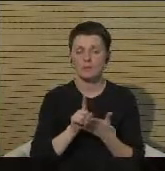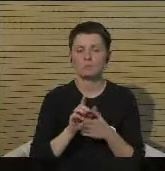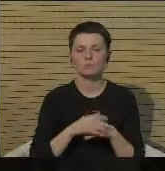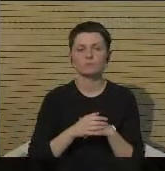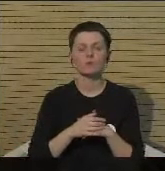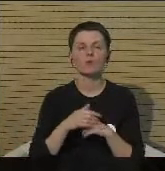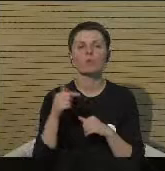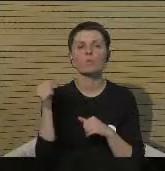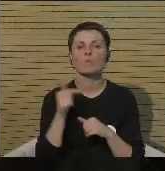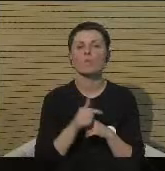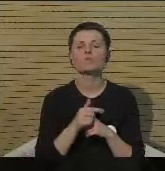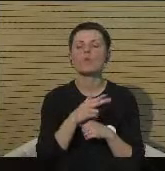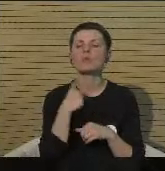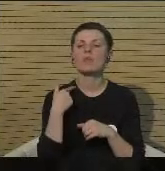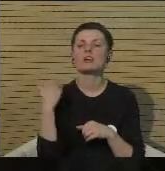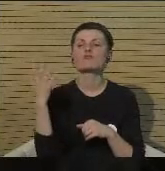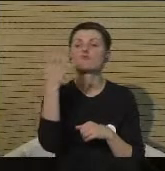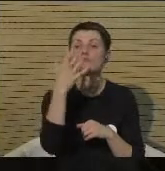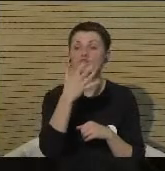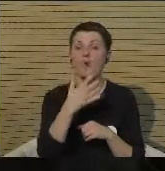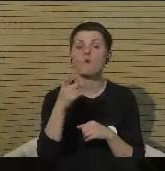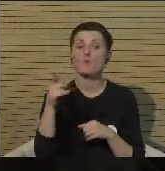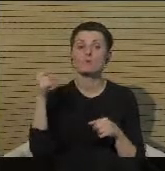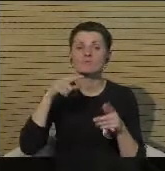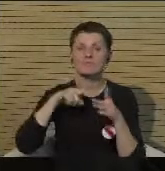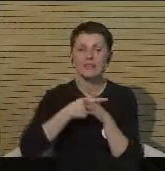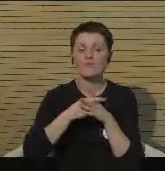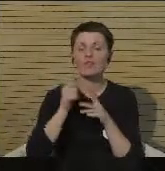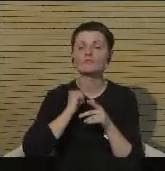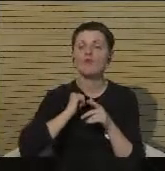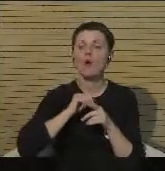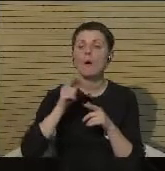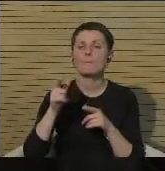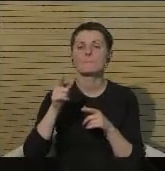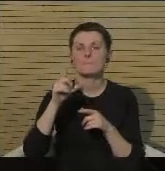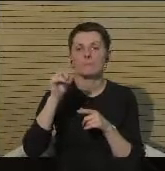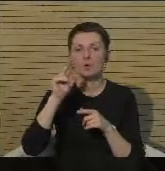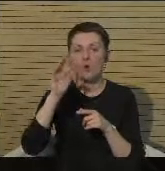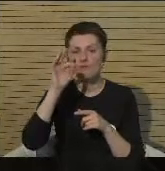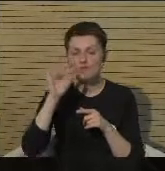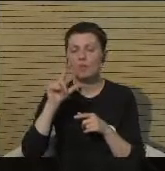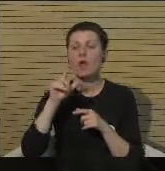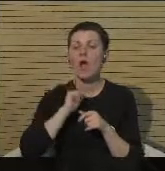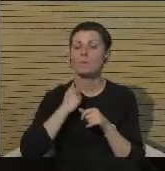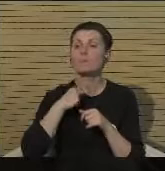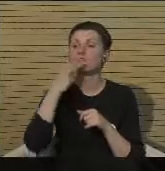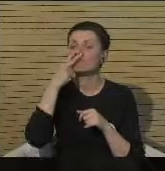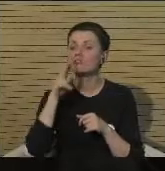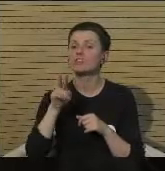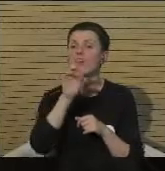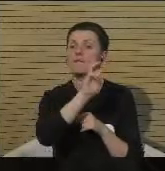and his regime in continuation. We have 15 minutes, and